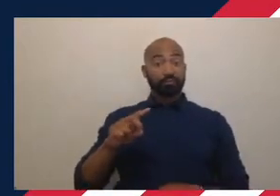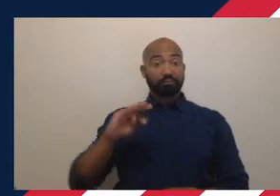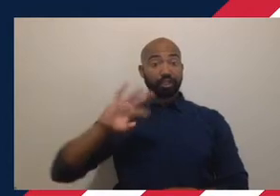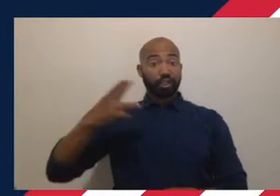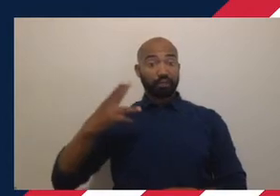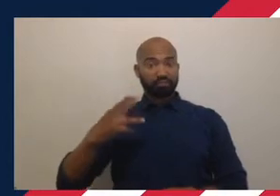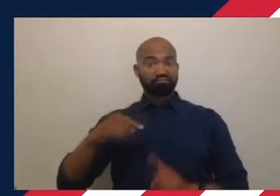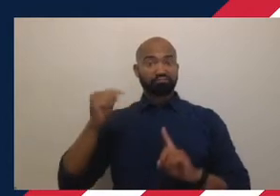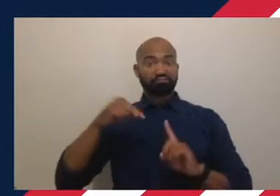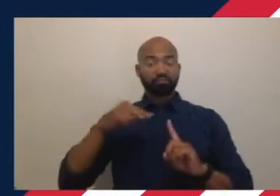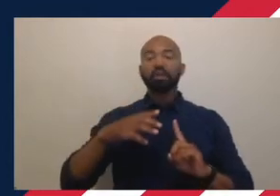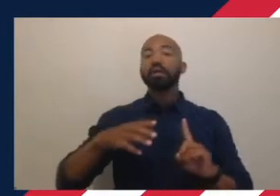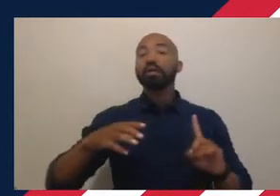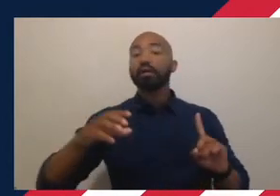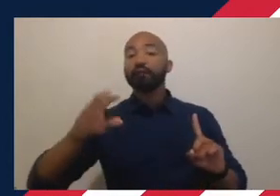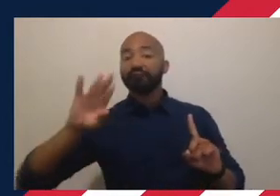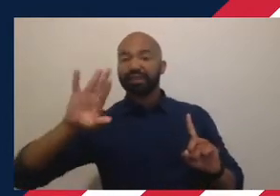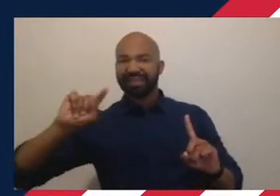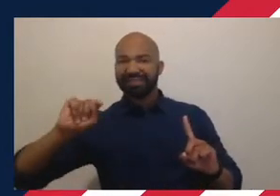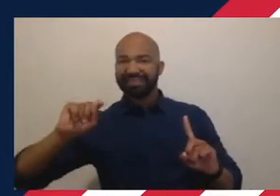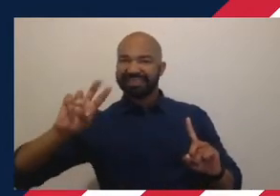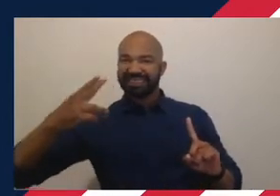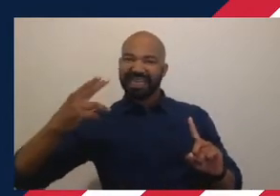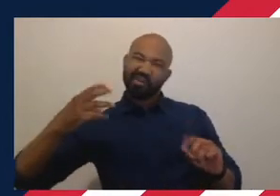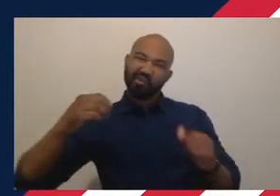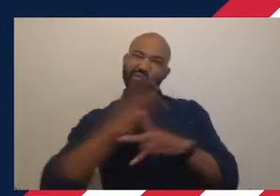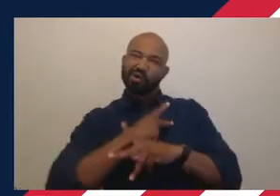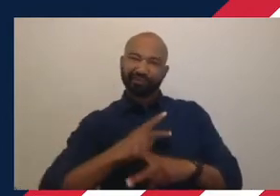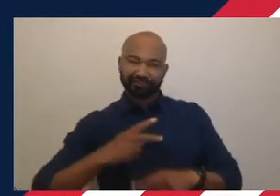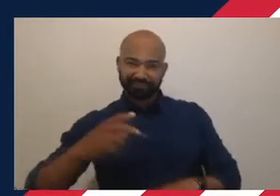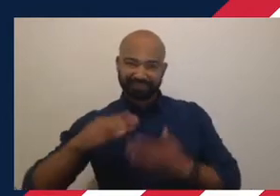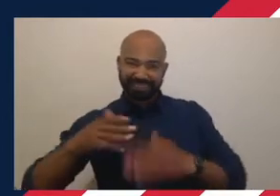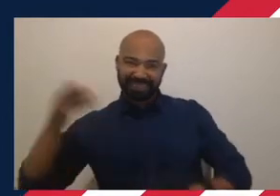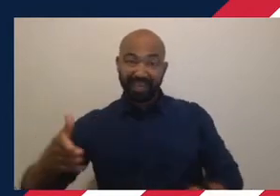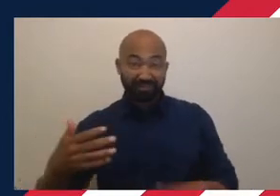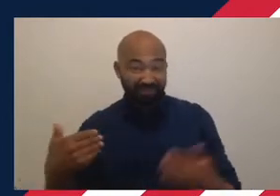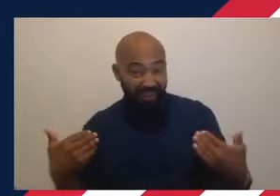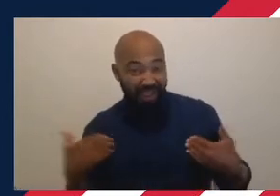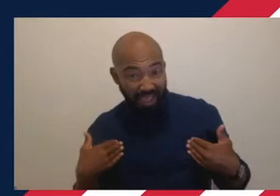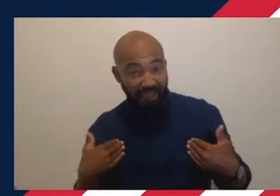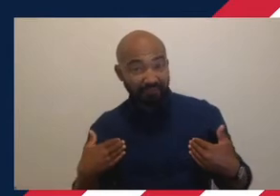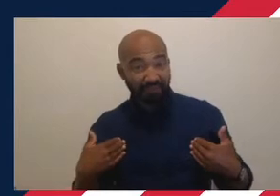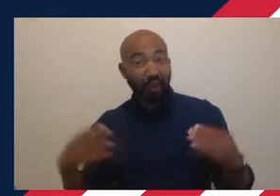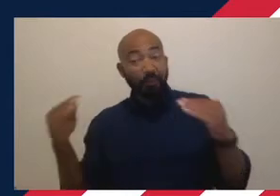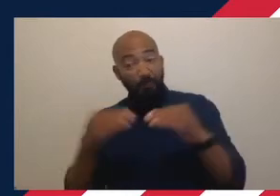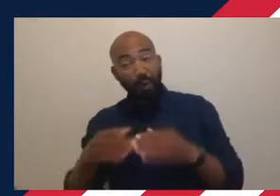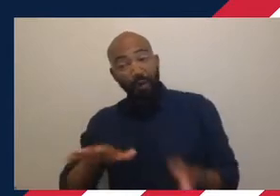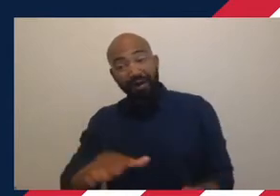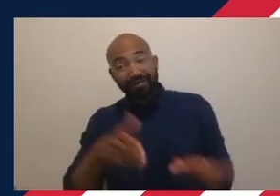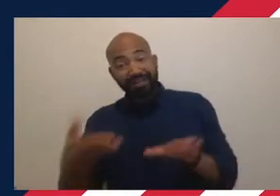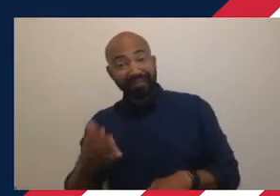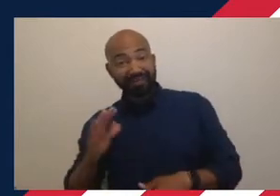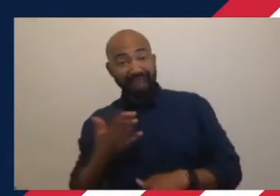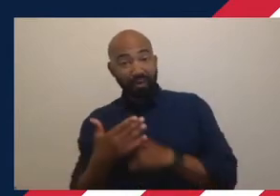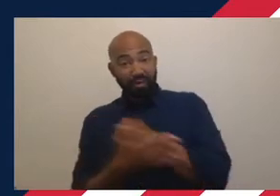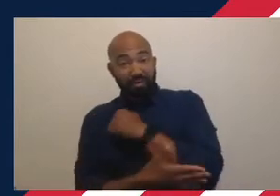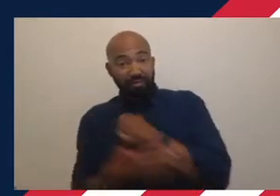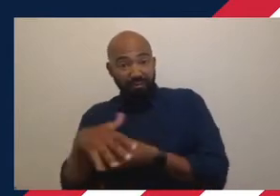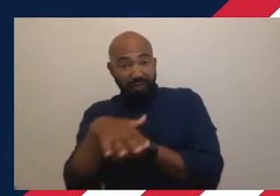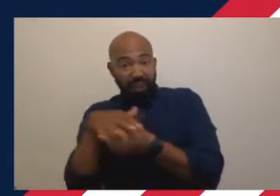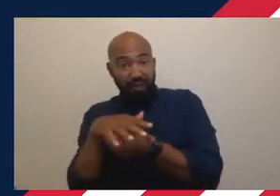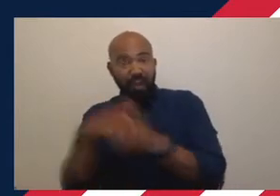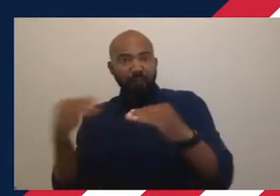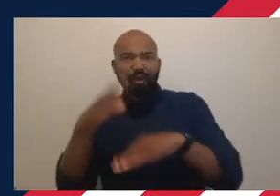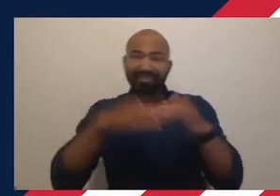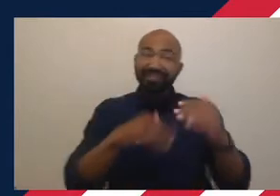next highest hit communities. We have over 200 deaths. We have more deaths than several of our states, in our little county. So here we are, already